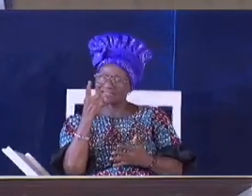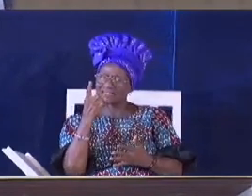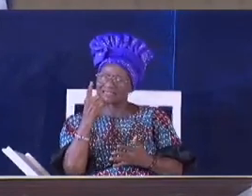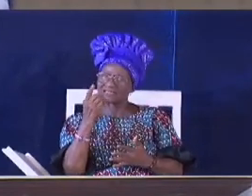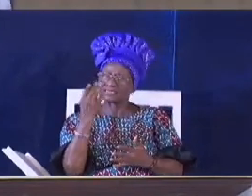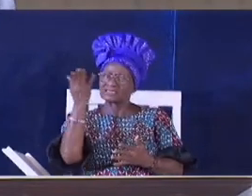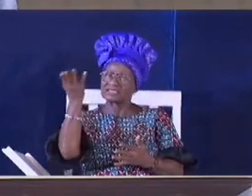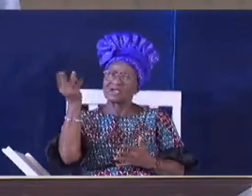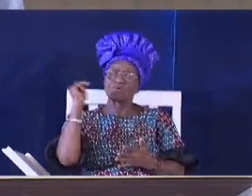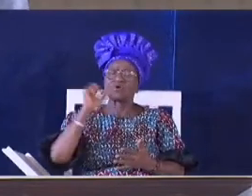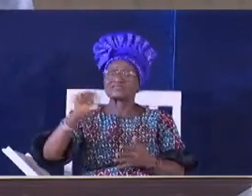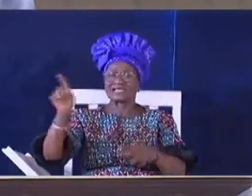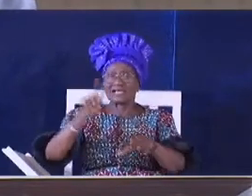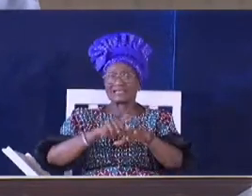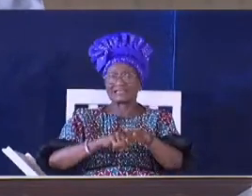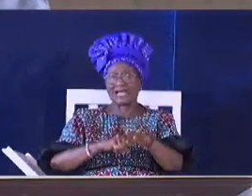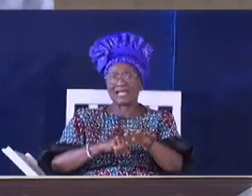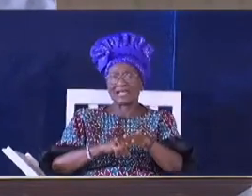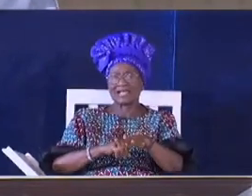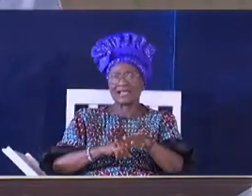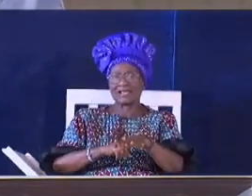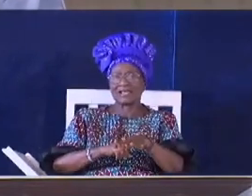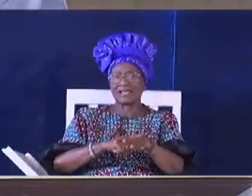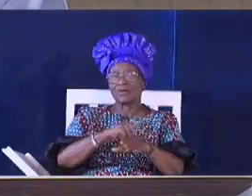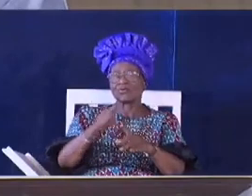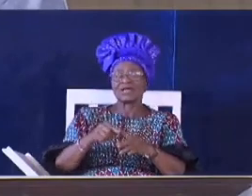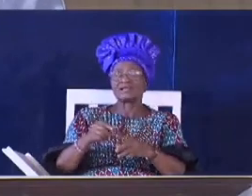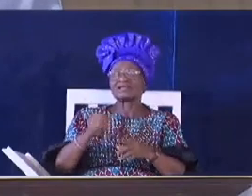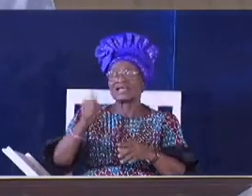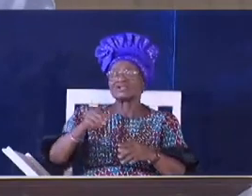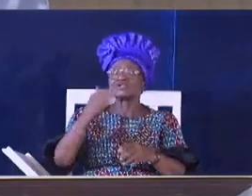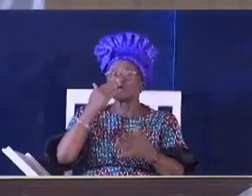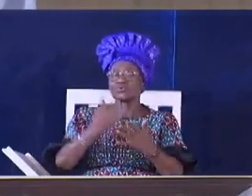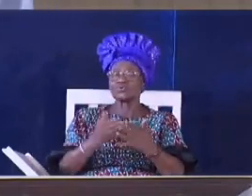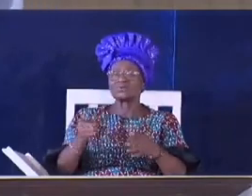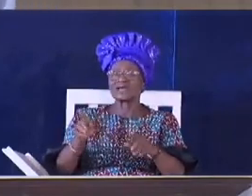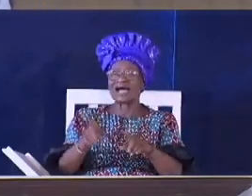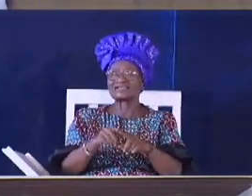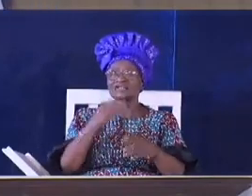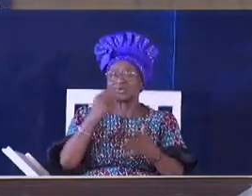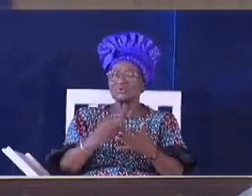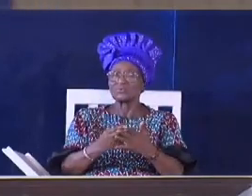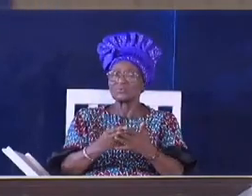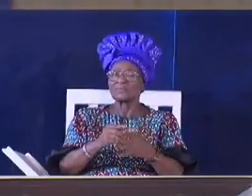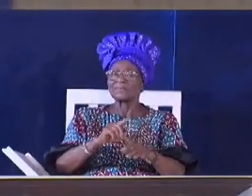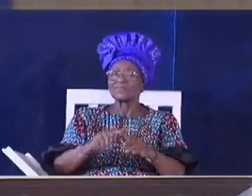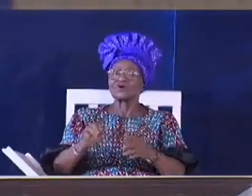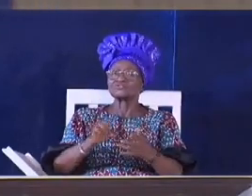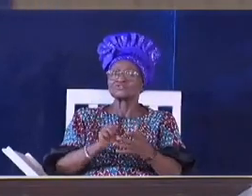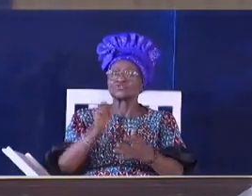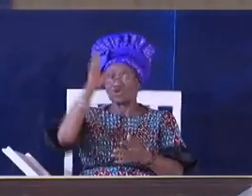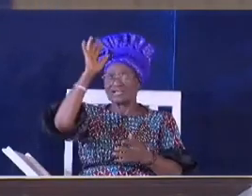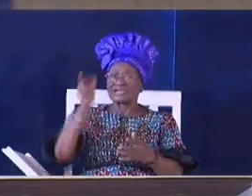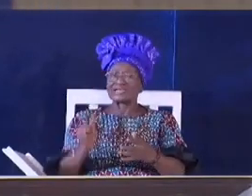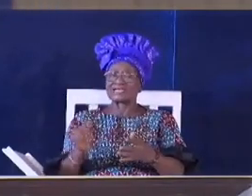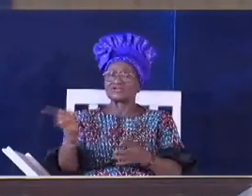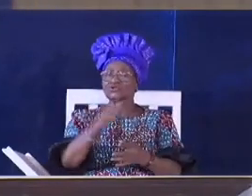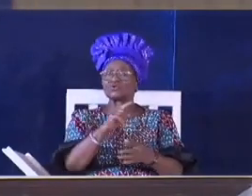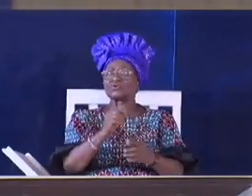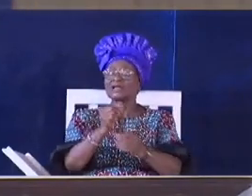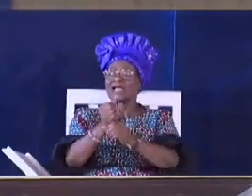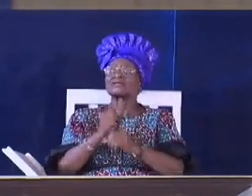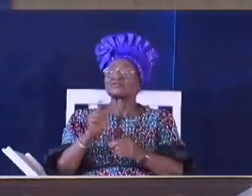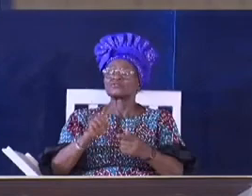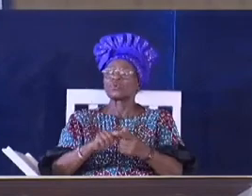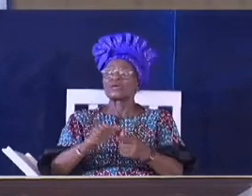There was a time when you were very good at school. Then suddenly you got to a class, and instead